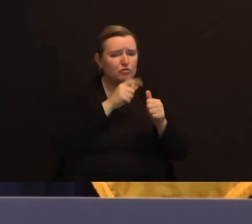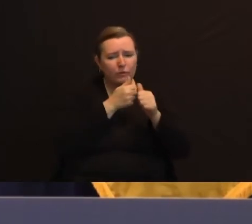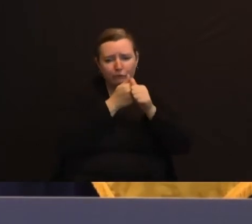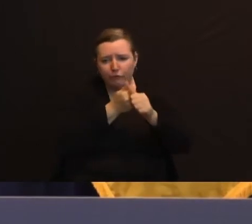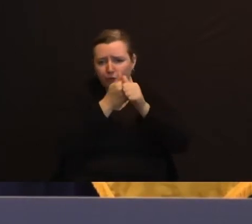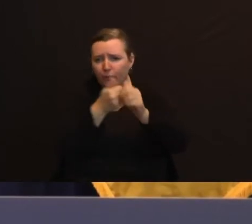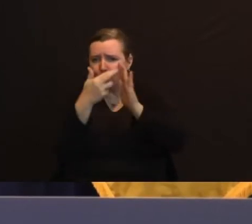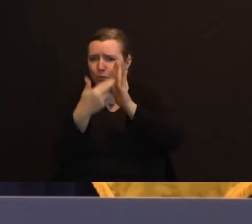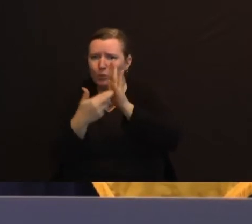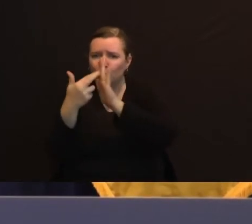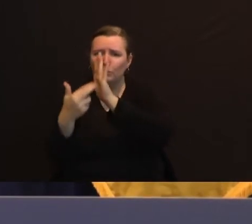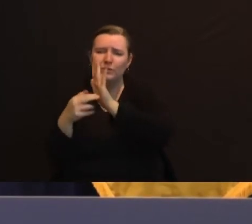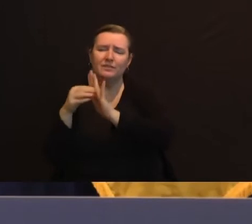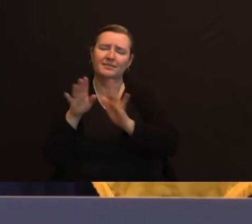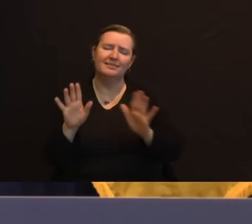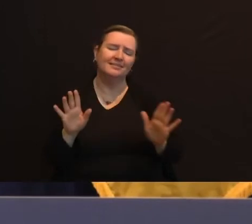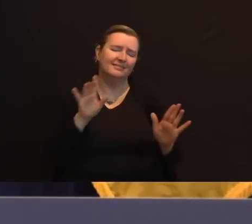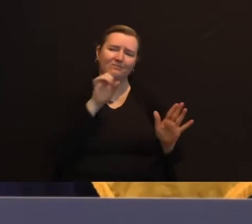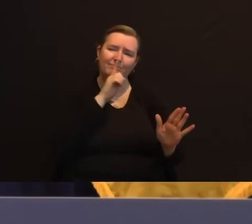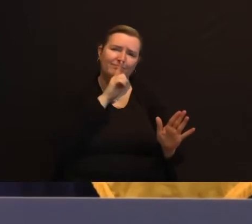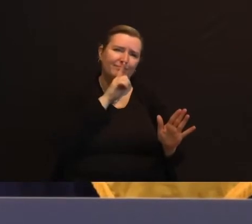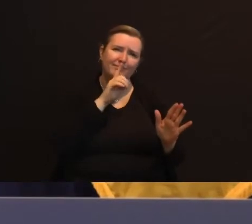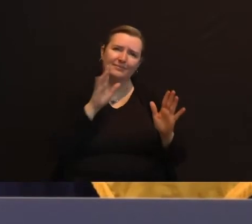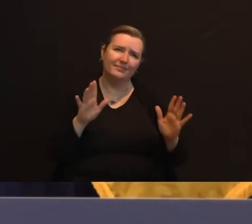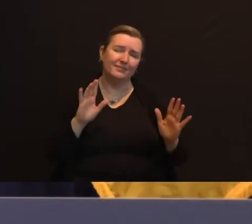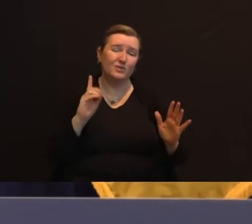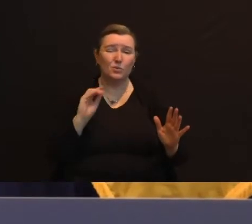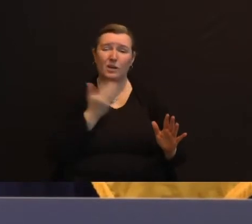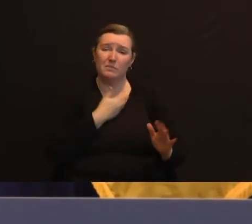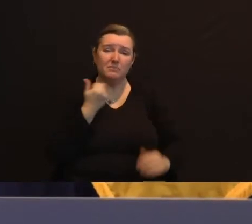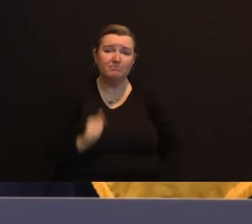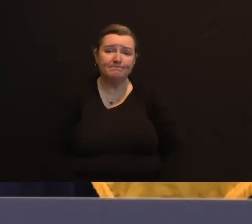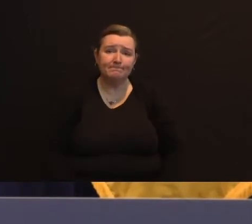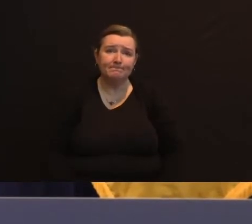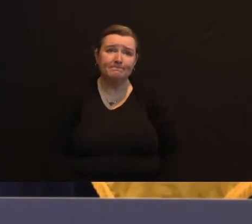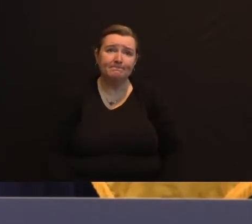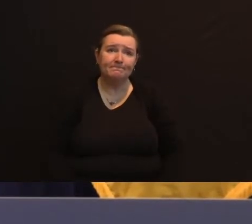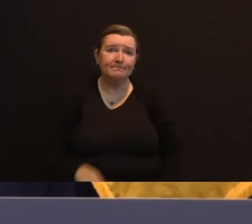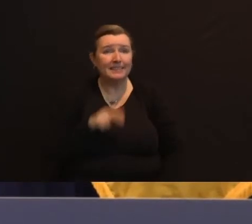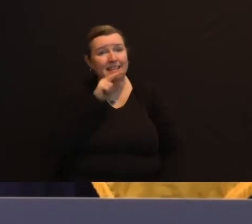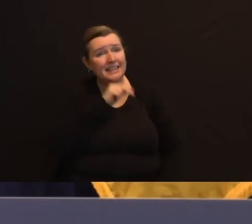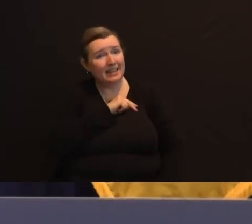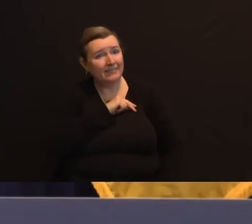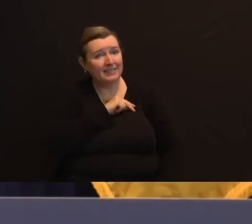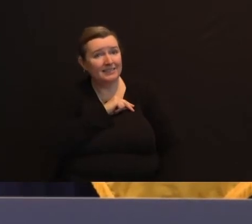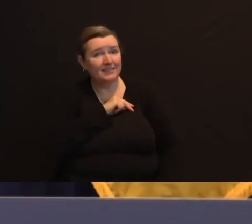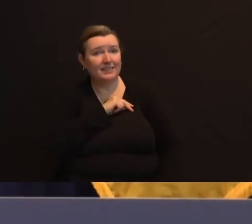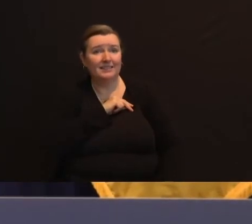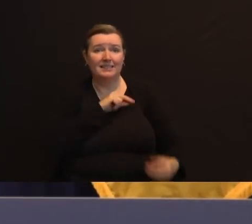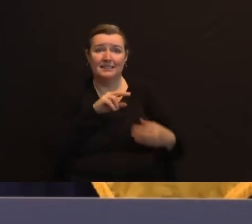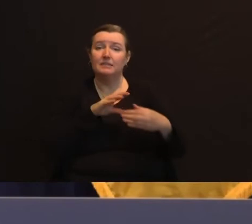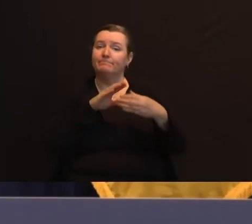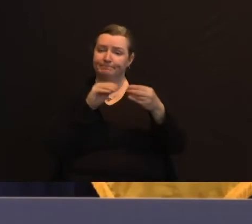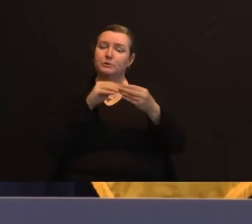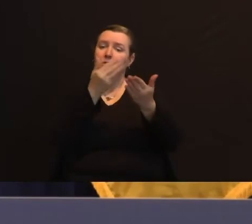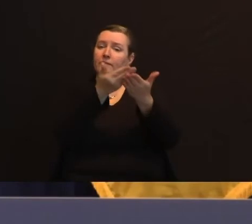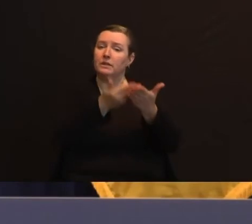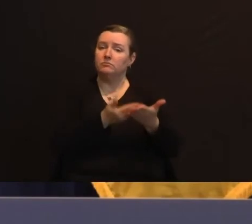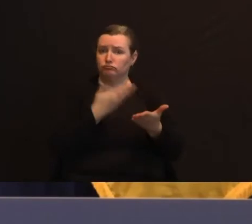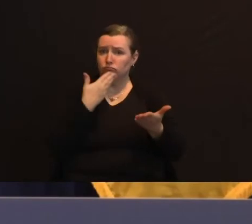our best. The anecdotal evidence on Thanksgiving was good, Elise. I look at that Portobello restaurant and my